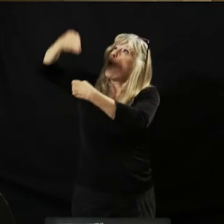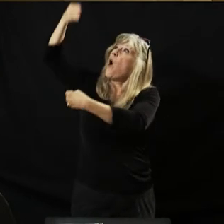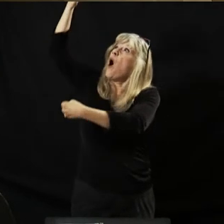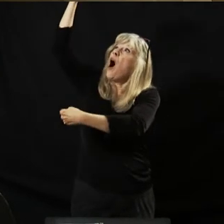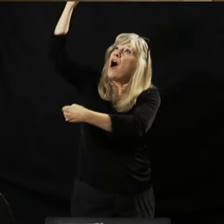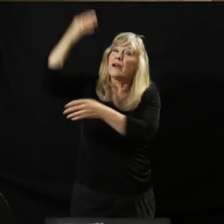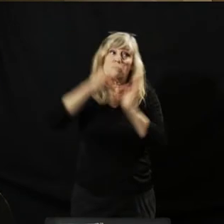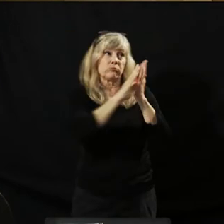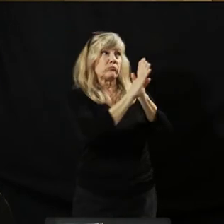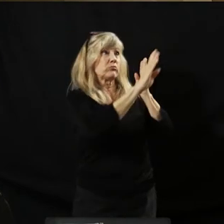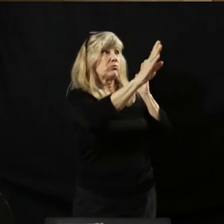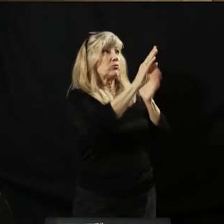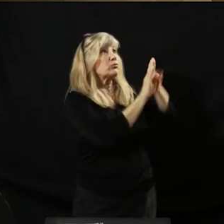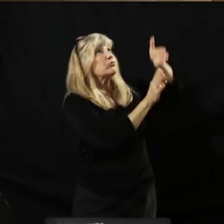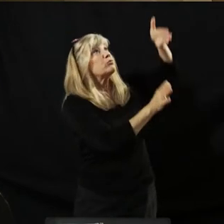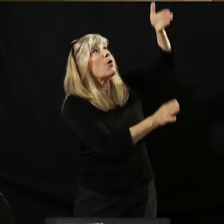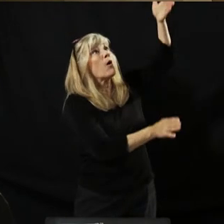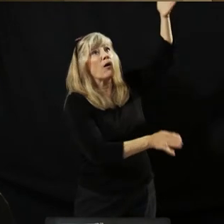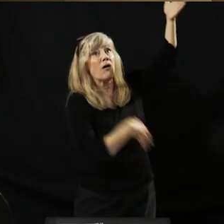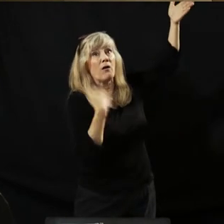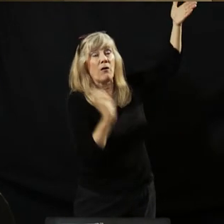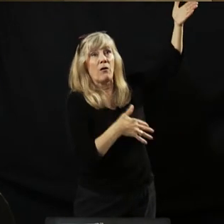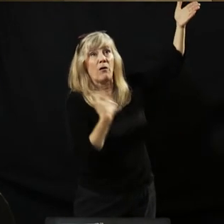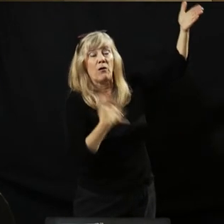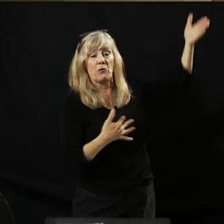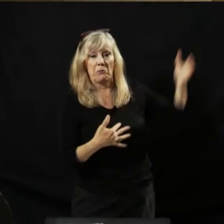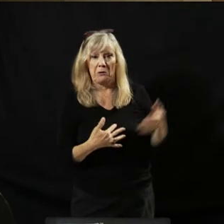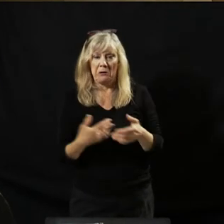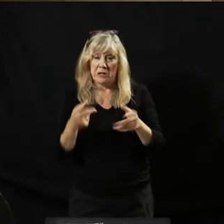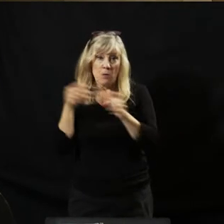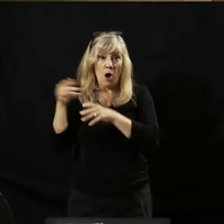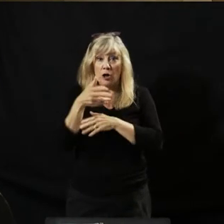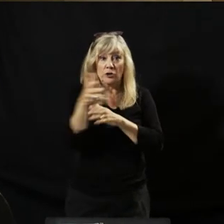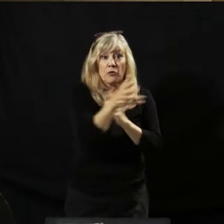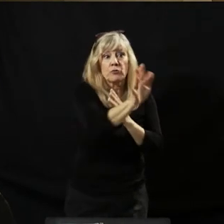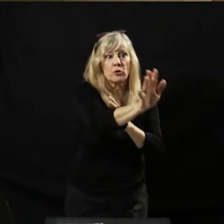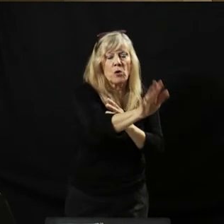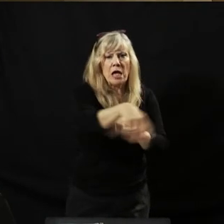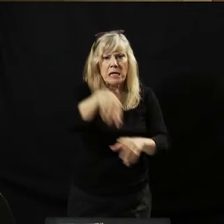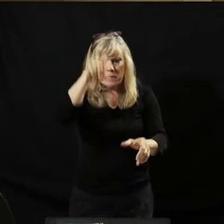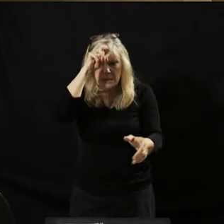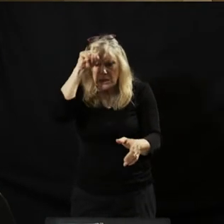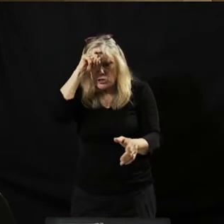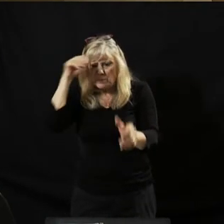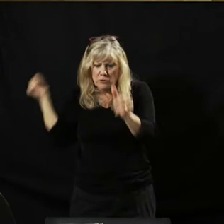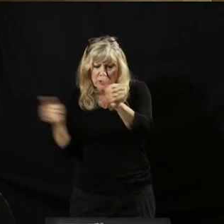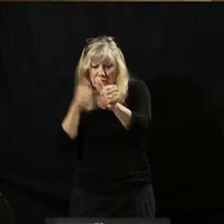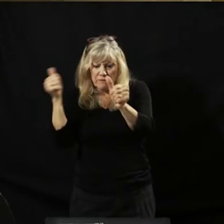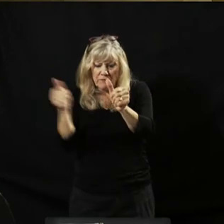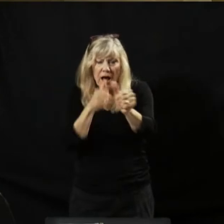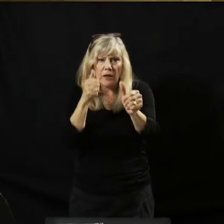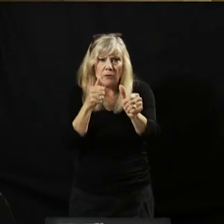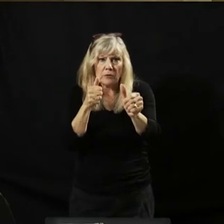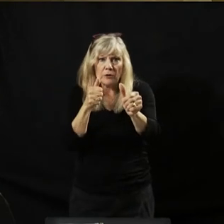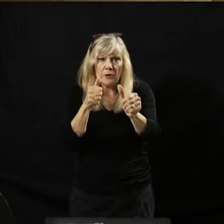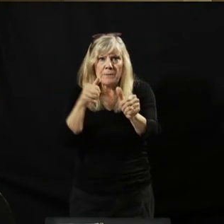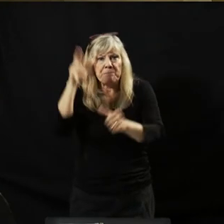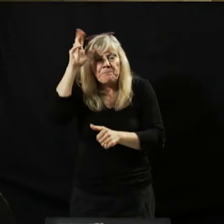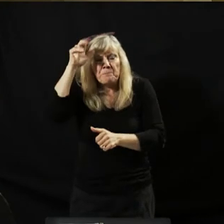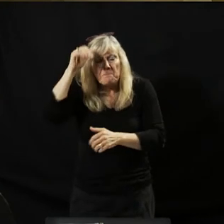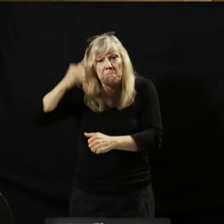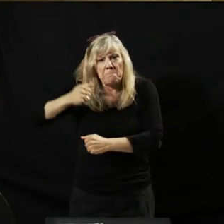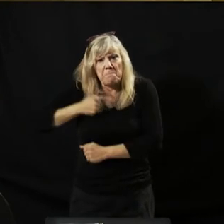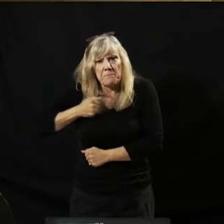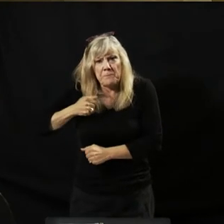left. The Egyptians followed in pursuit. All Pharaoh's horses and chariots and